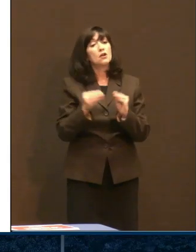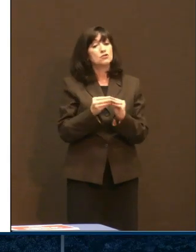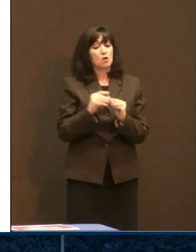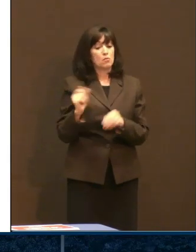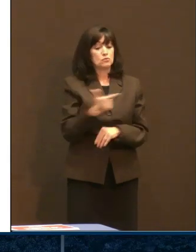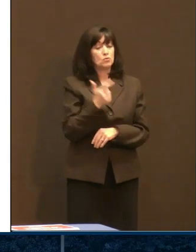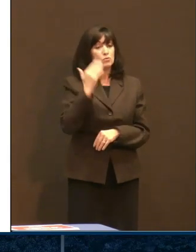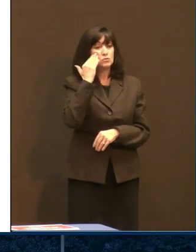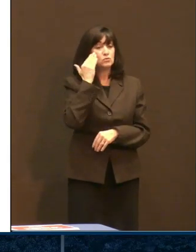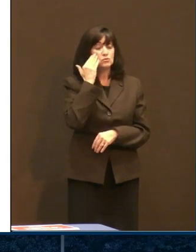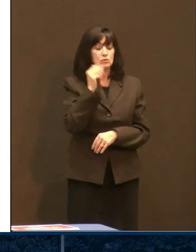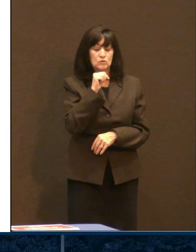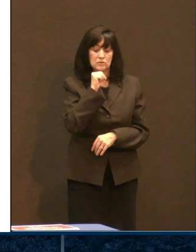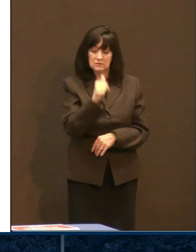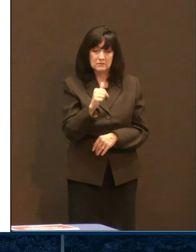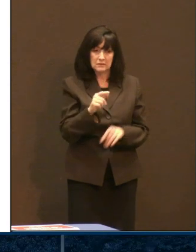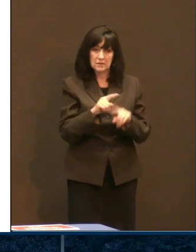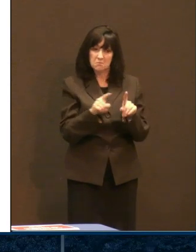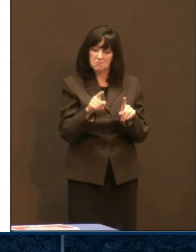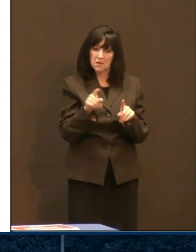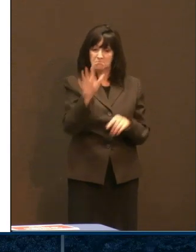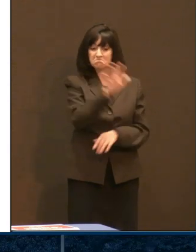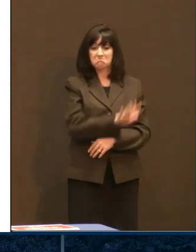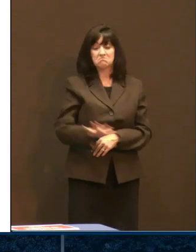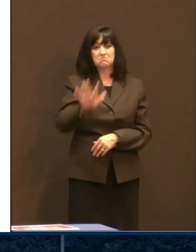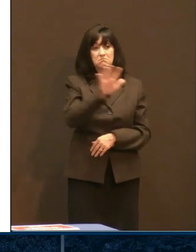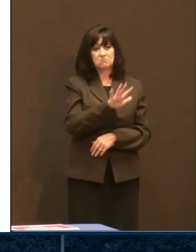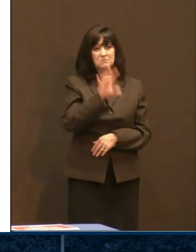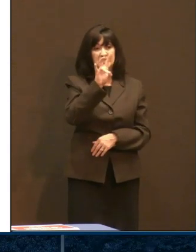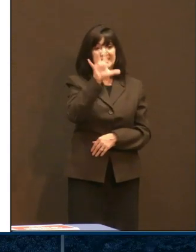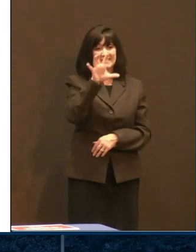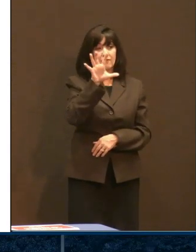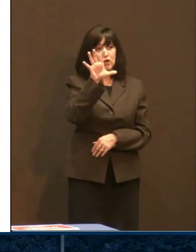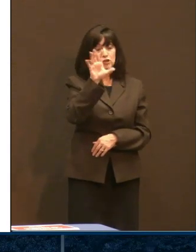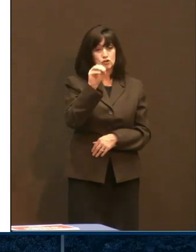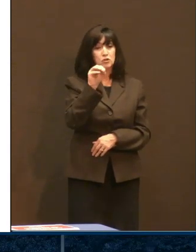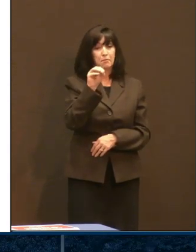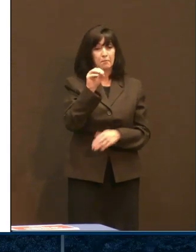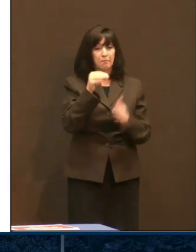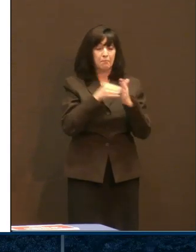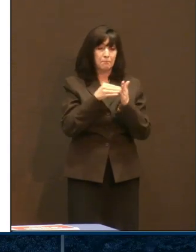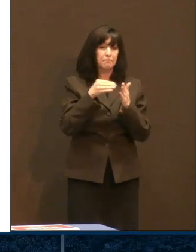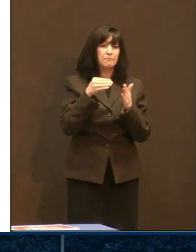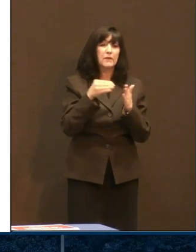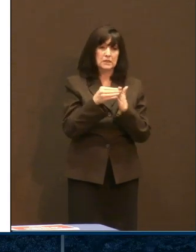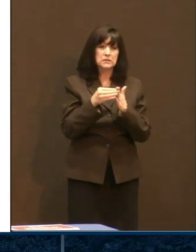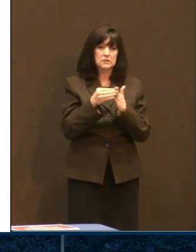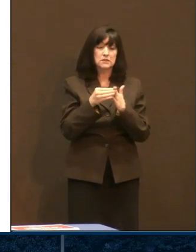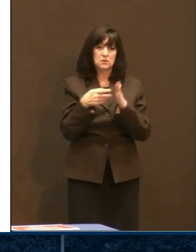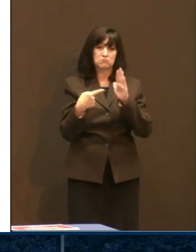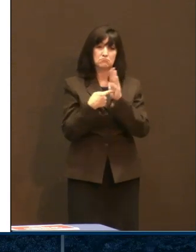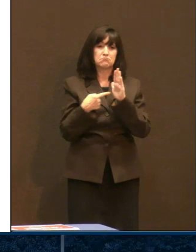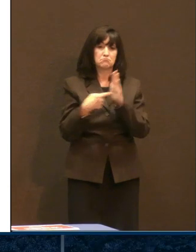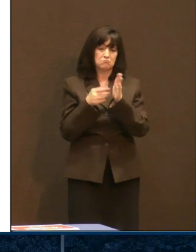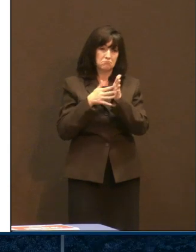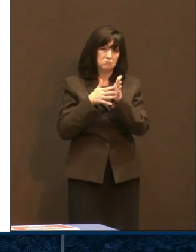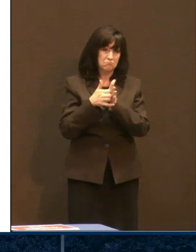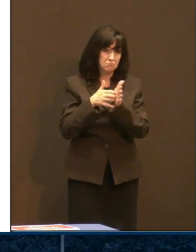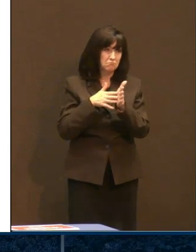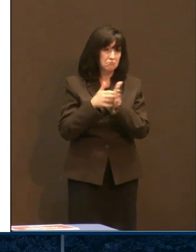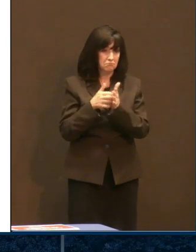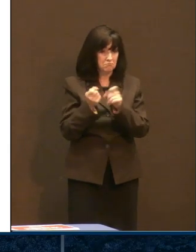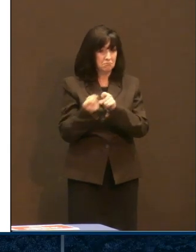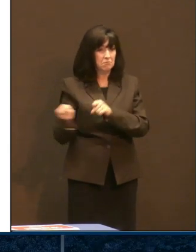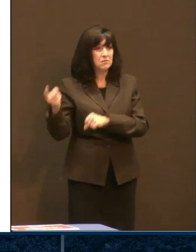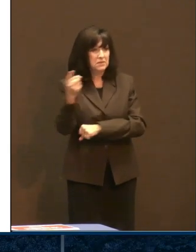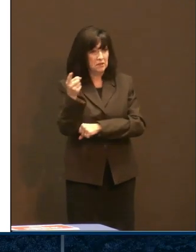something north of $700 million deficit going into next year. The deficit this year was somewhere